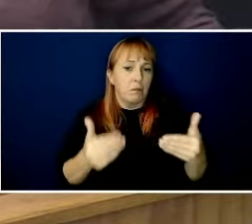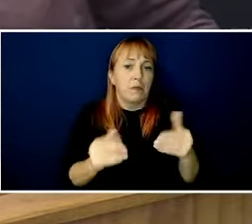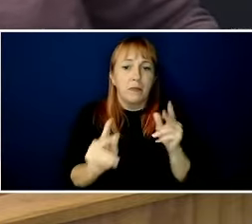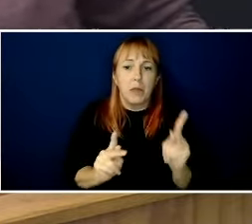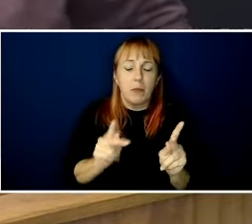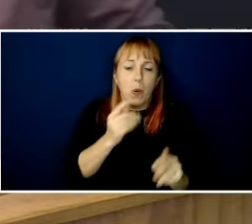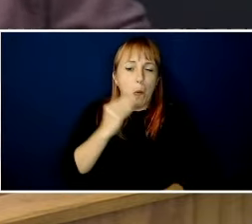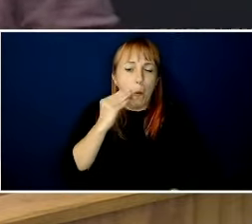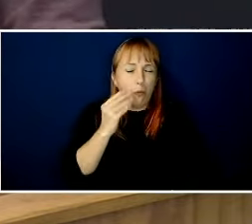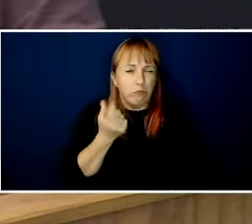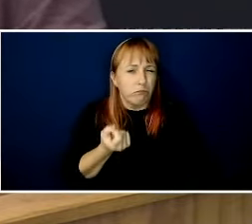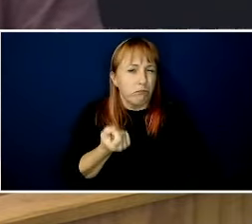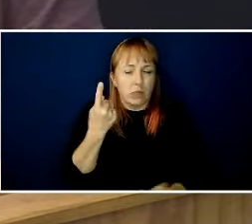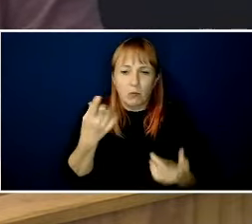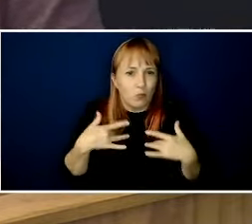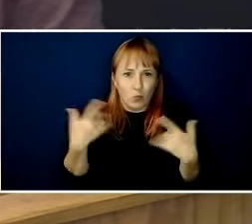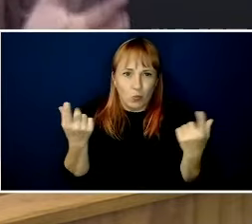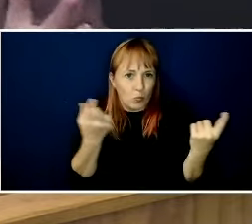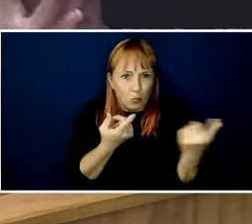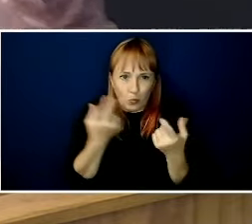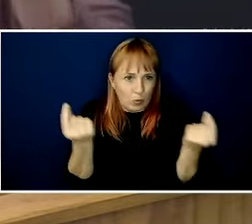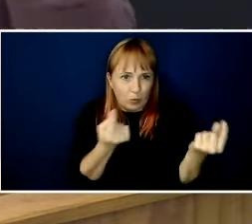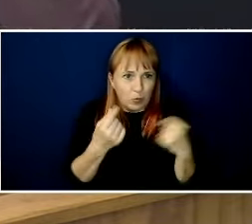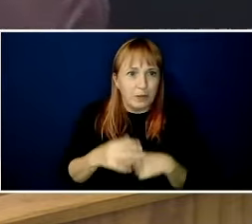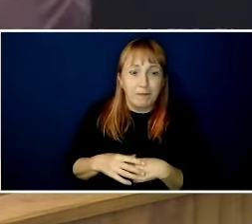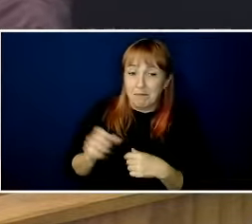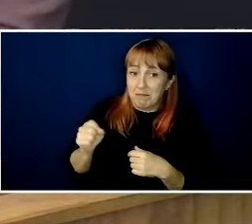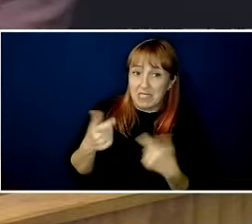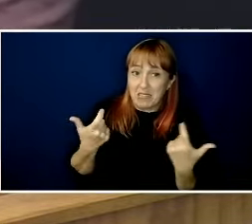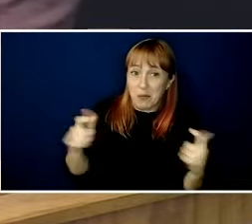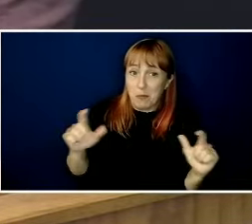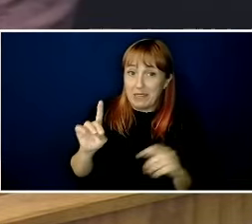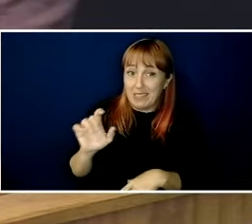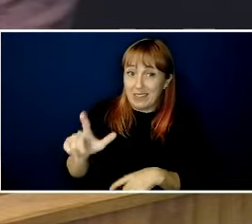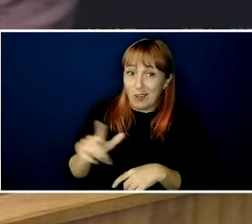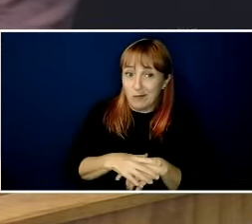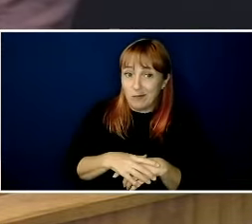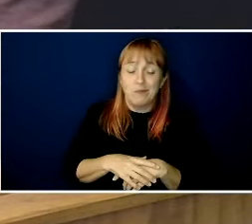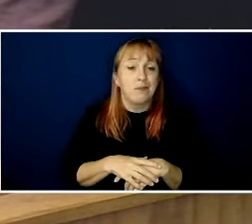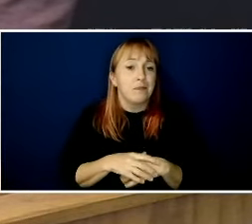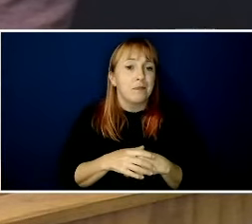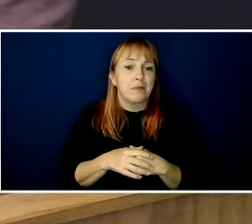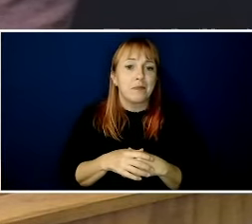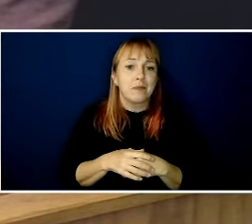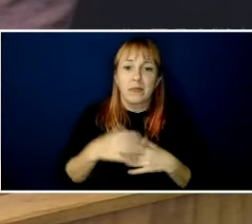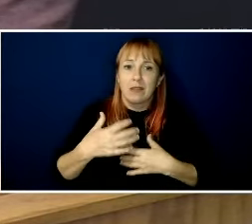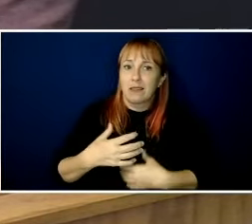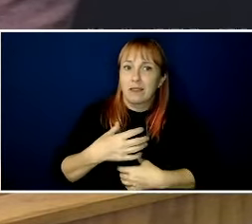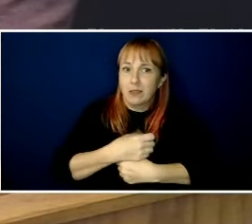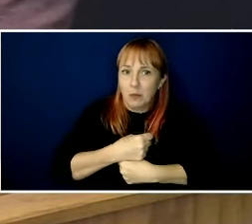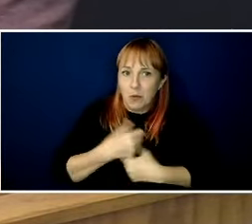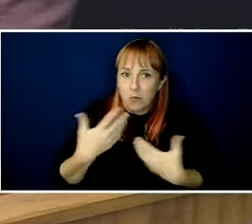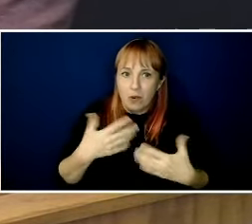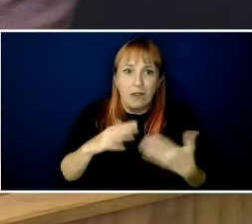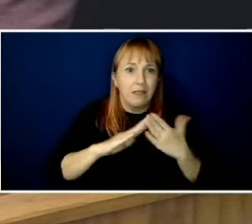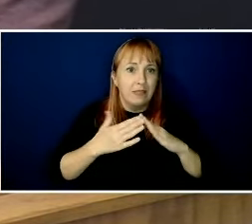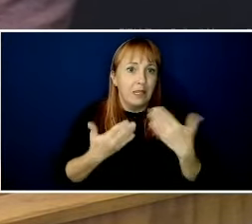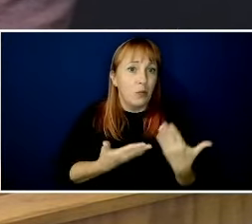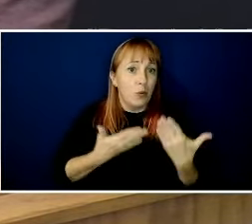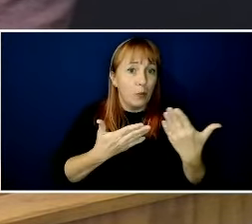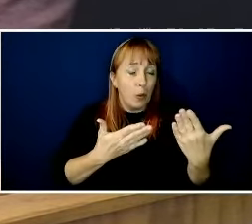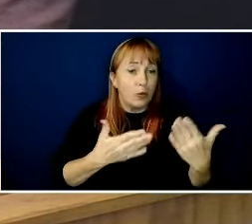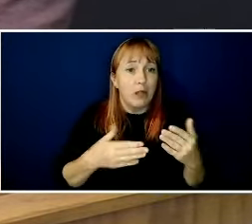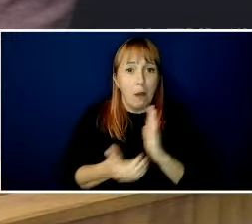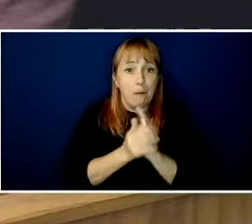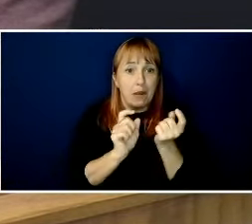home know kind of what we're up to. Yeah. This is kind of a big deal. So the summary on this is that the city is proposing amendments